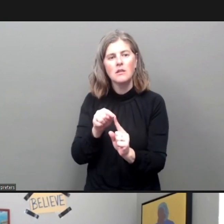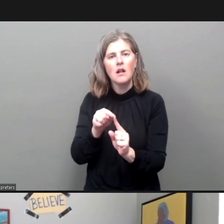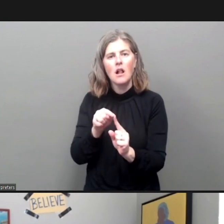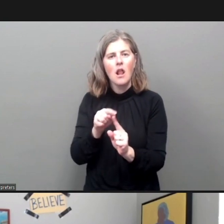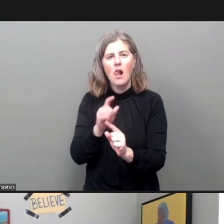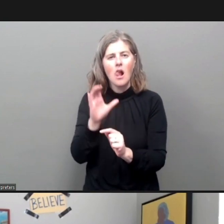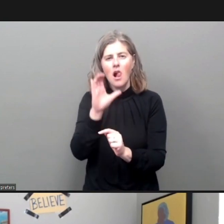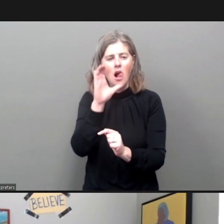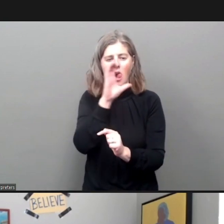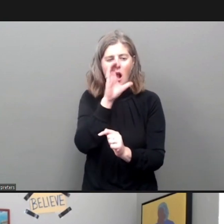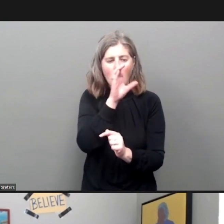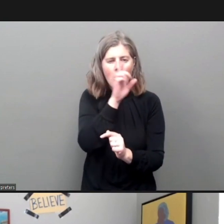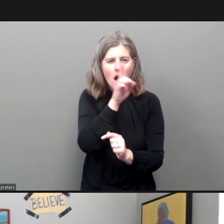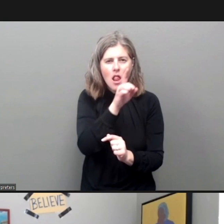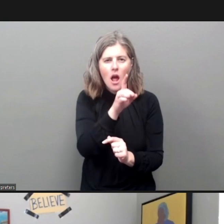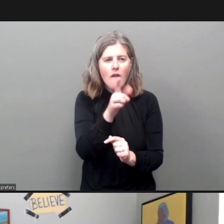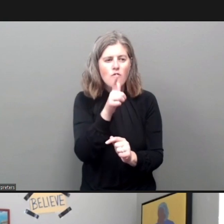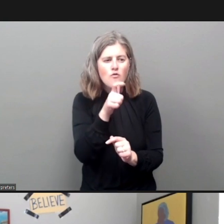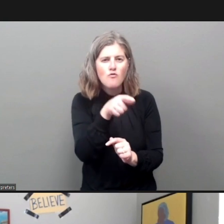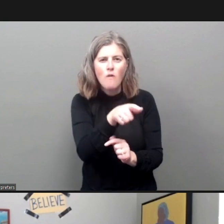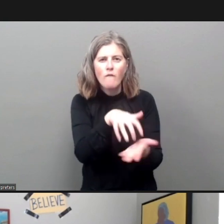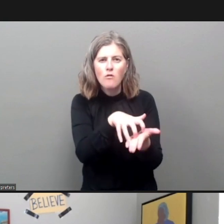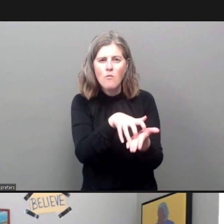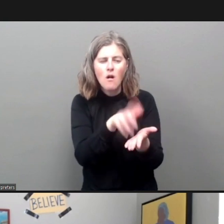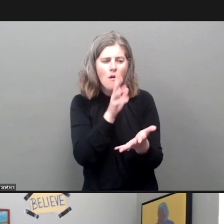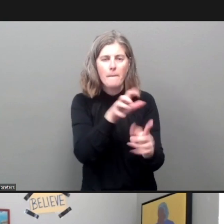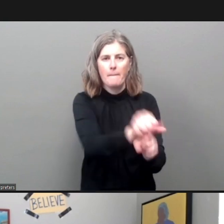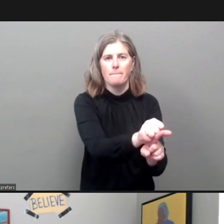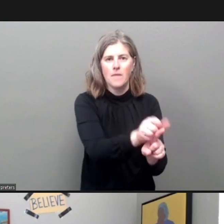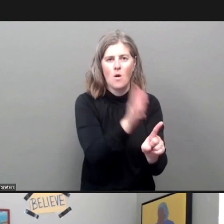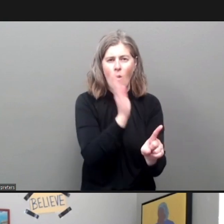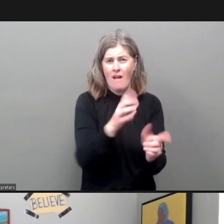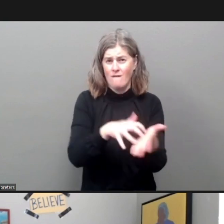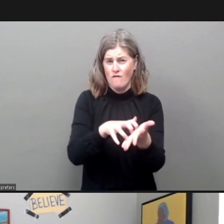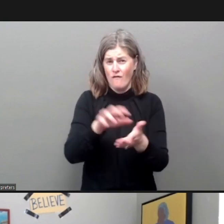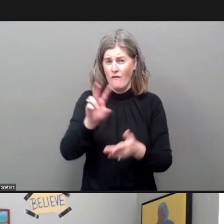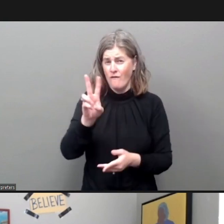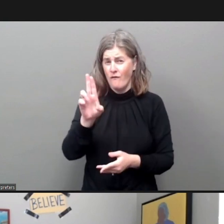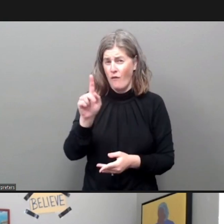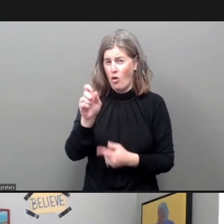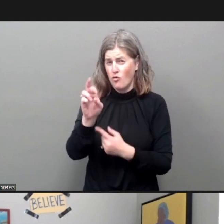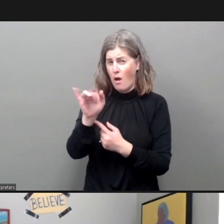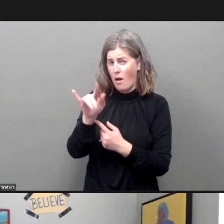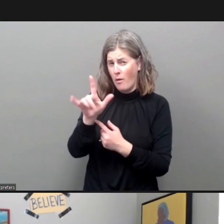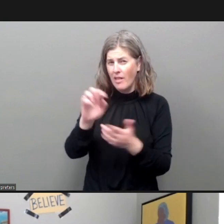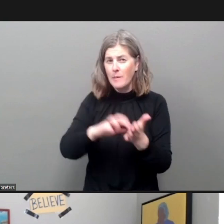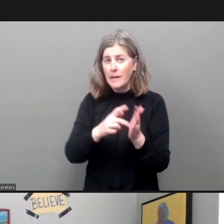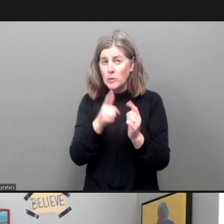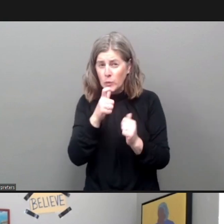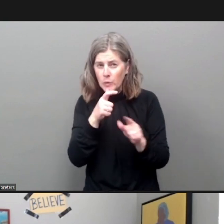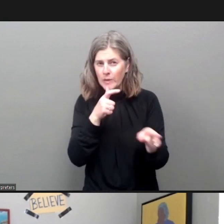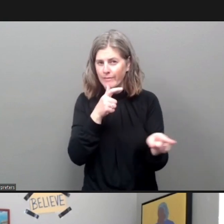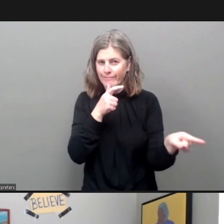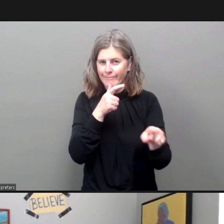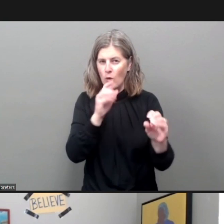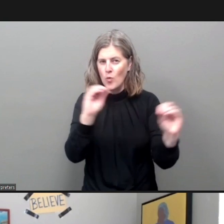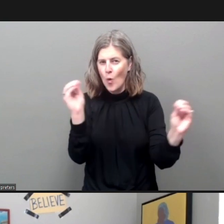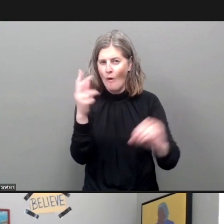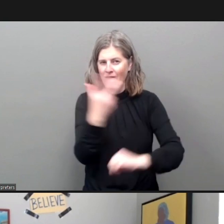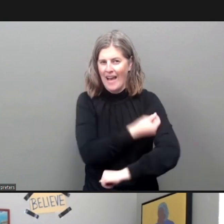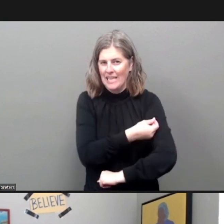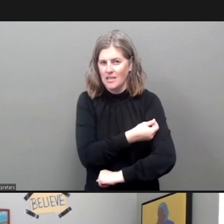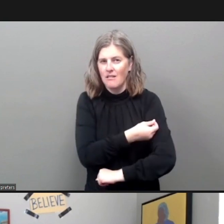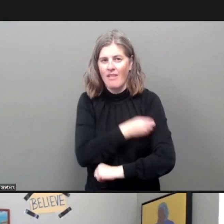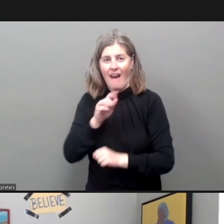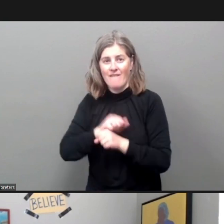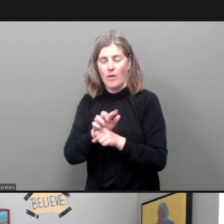finds pockets of vulnerable people. And what I mean by vulnerable, I mean predominantly unvaccinated people,